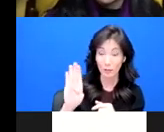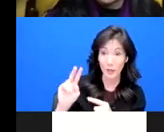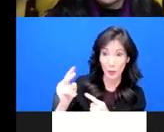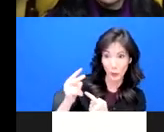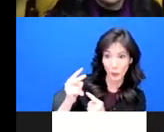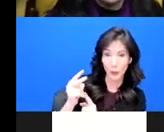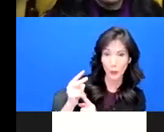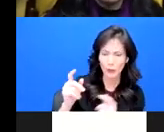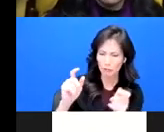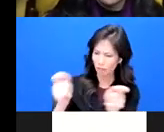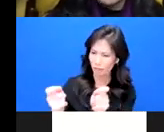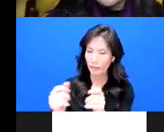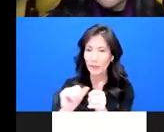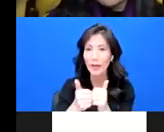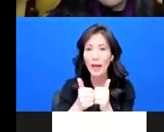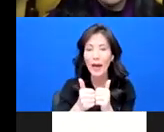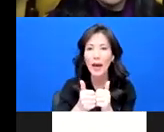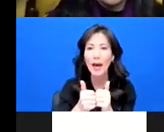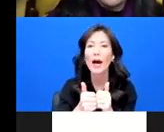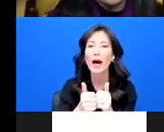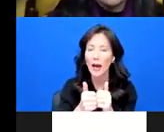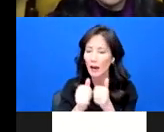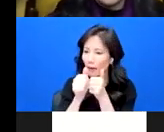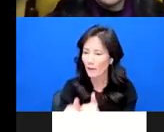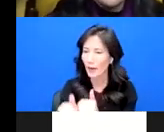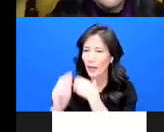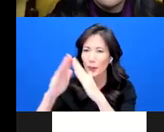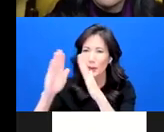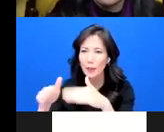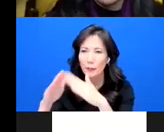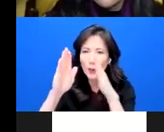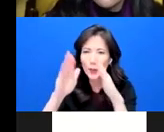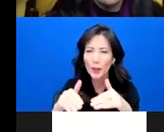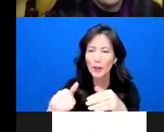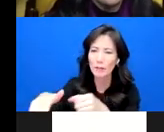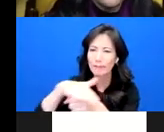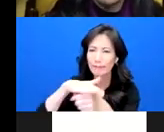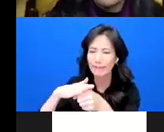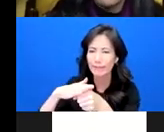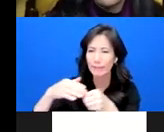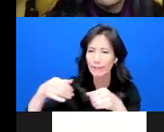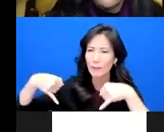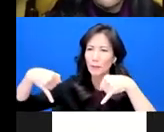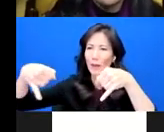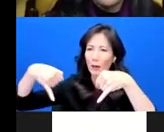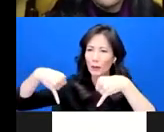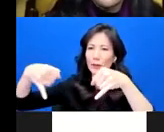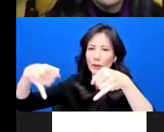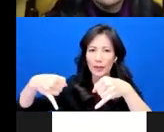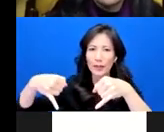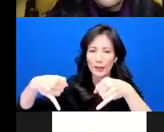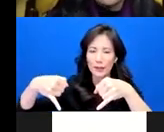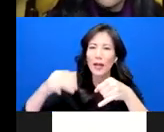we adjusted to neighborhood boundaries. And we'll go to the next slide and I'll talk you through kind of what those changes look